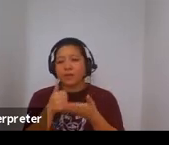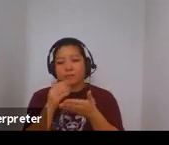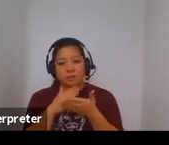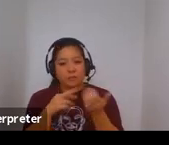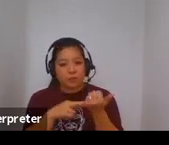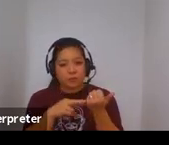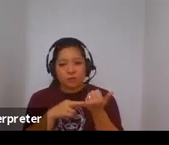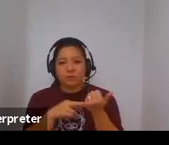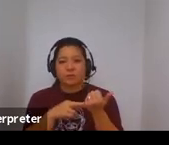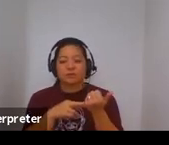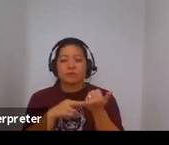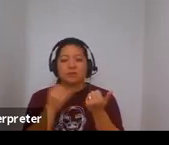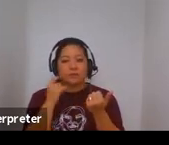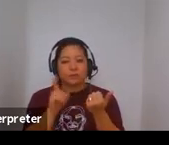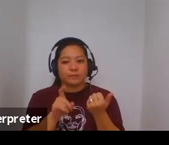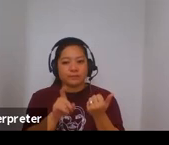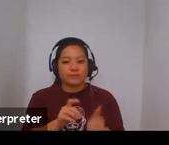resources.